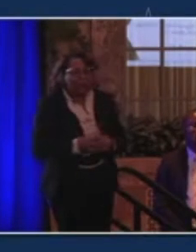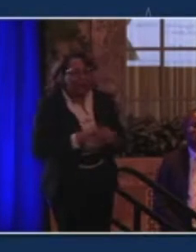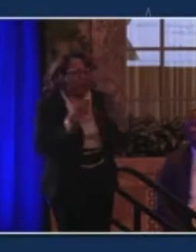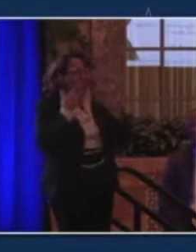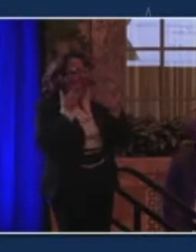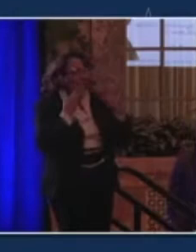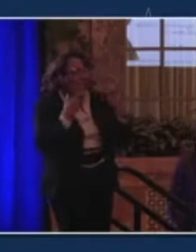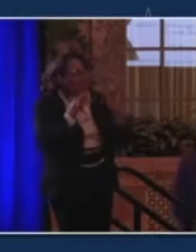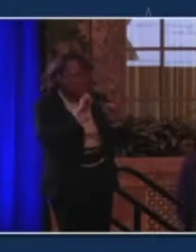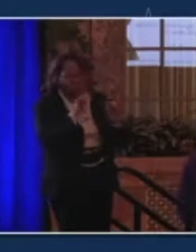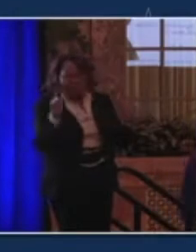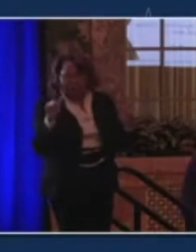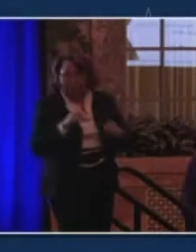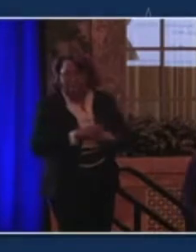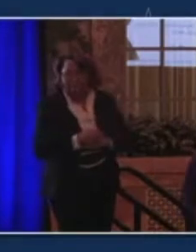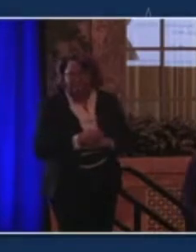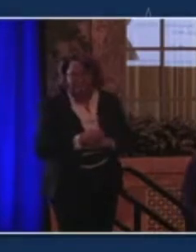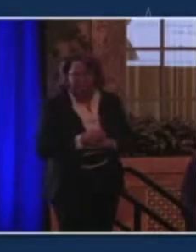Thank you all.